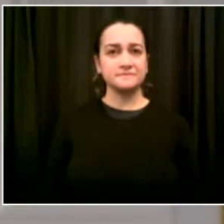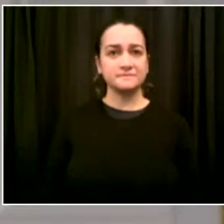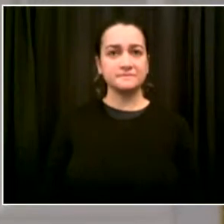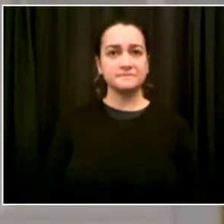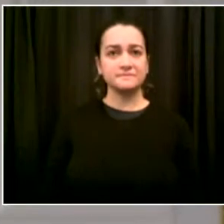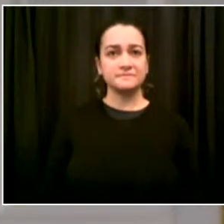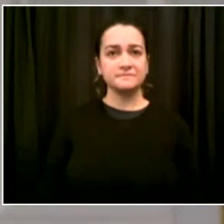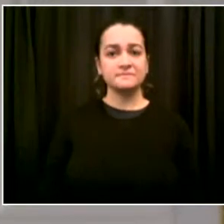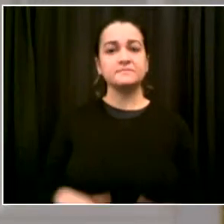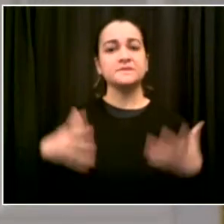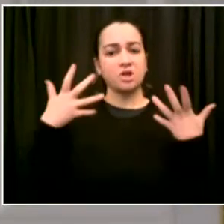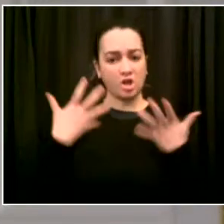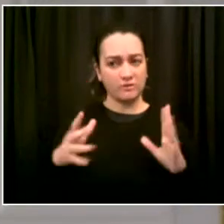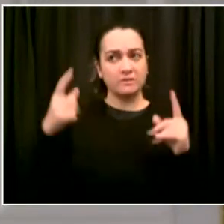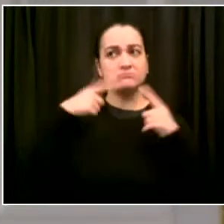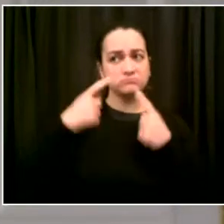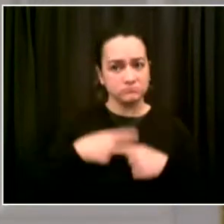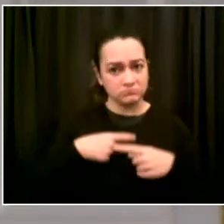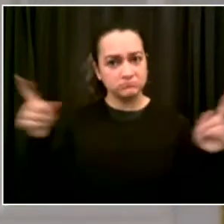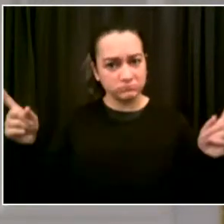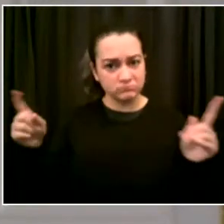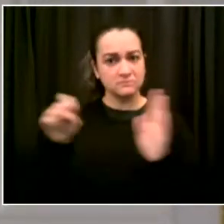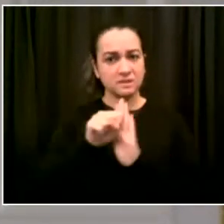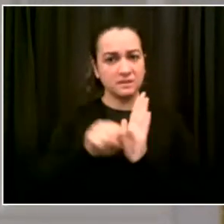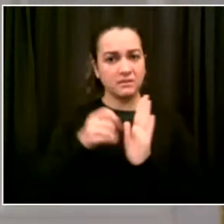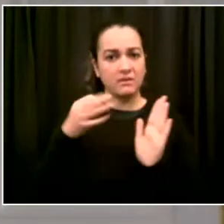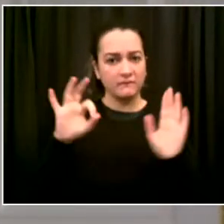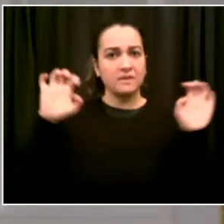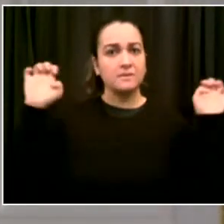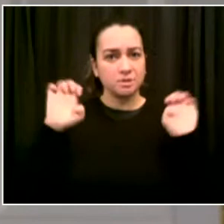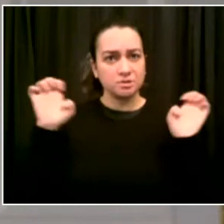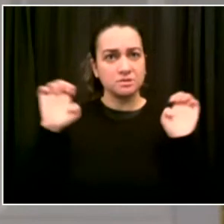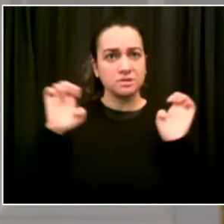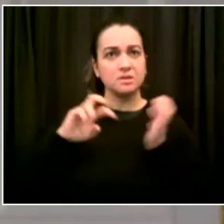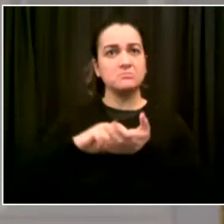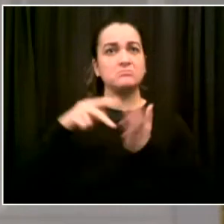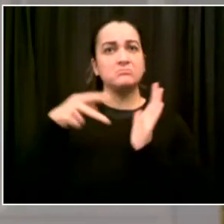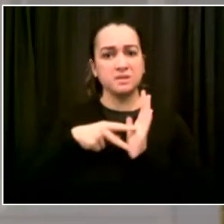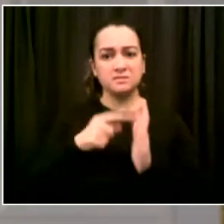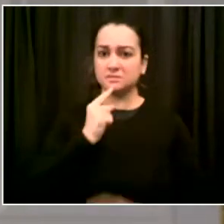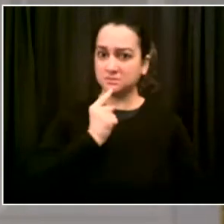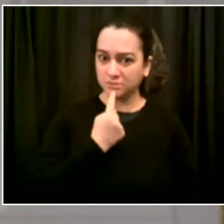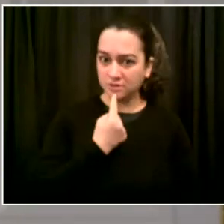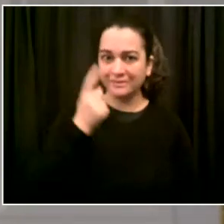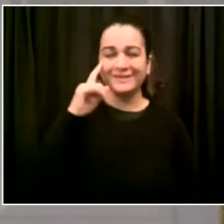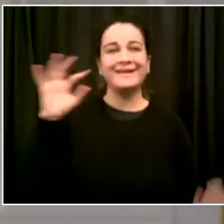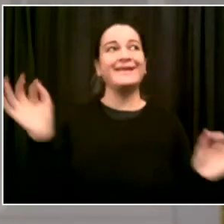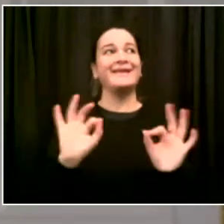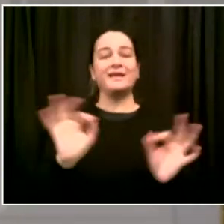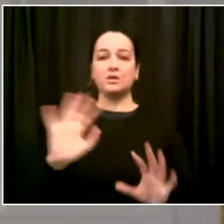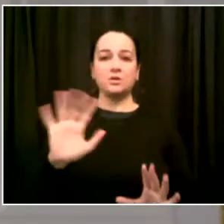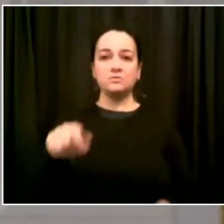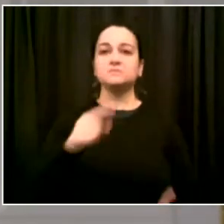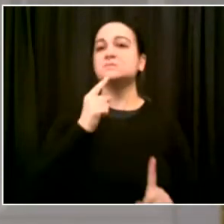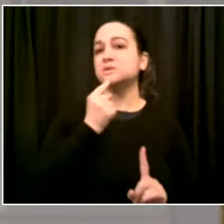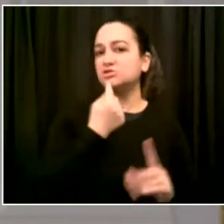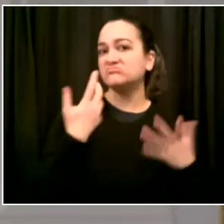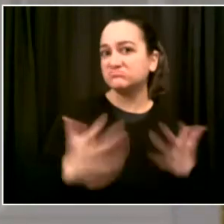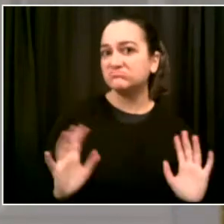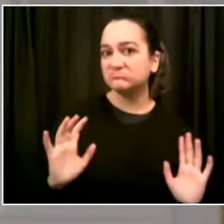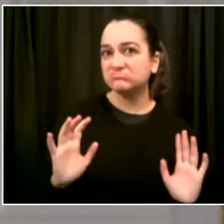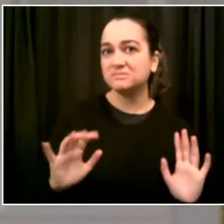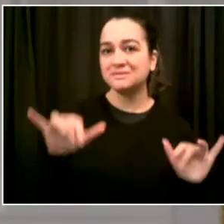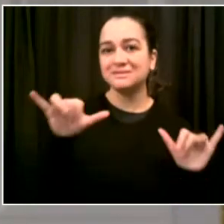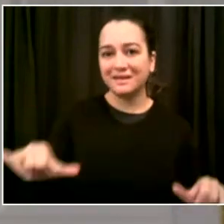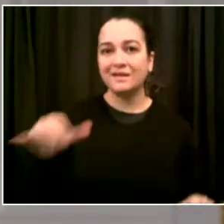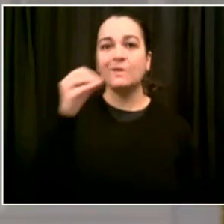conditions intermittently throughout the day today. And so I am really encouraging everyone, please exercise extreme caution even